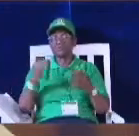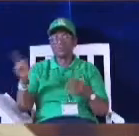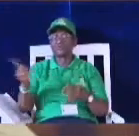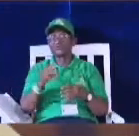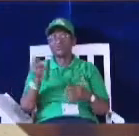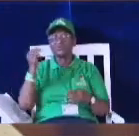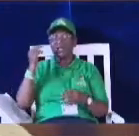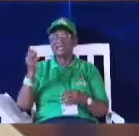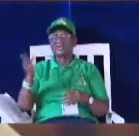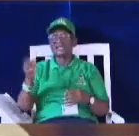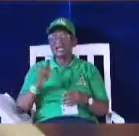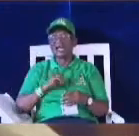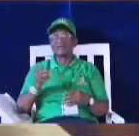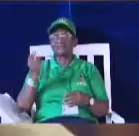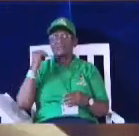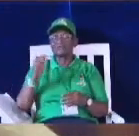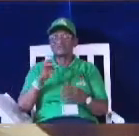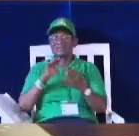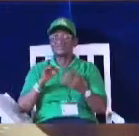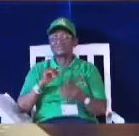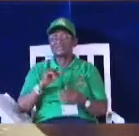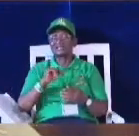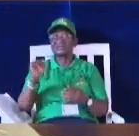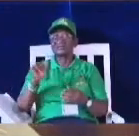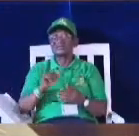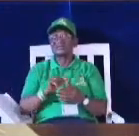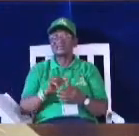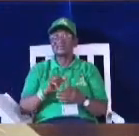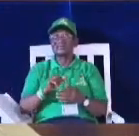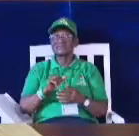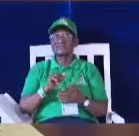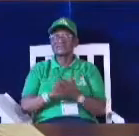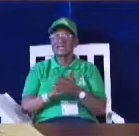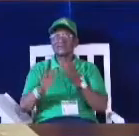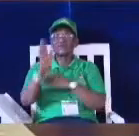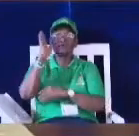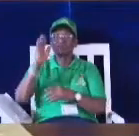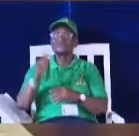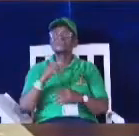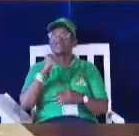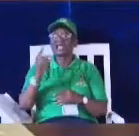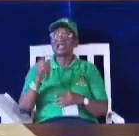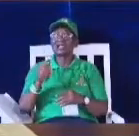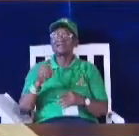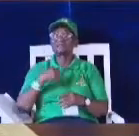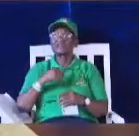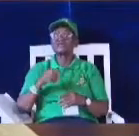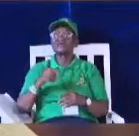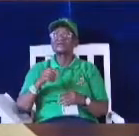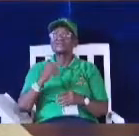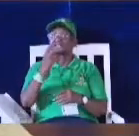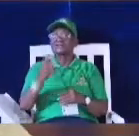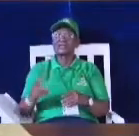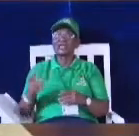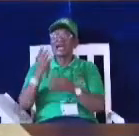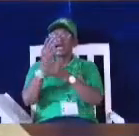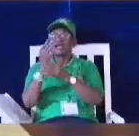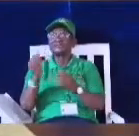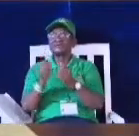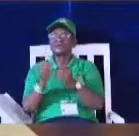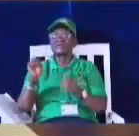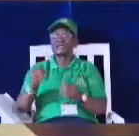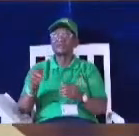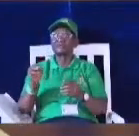And I was expecting that God would say, lay hands on them or slap their back. No, he said I